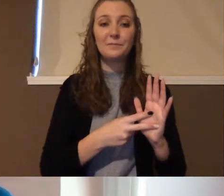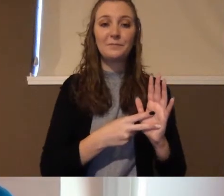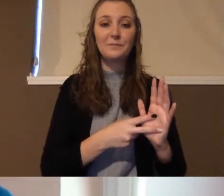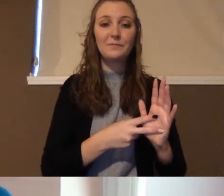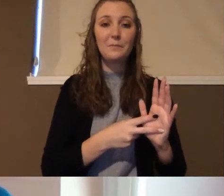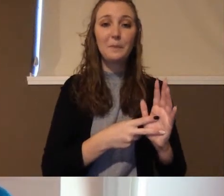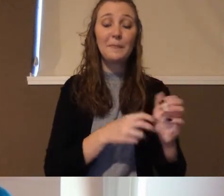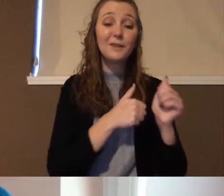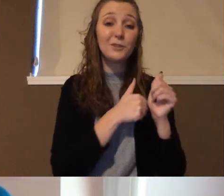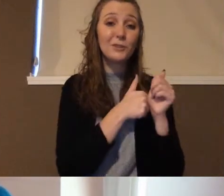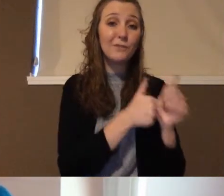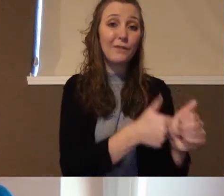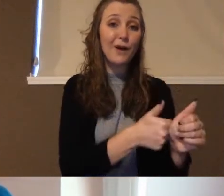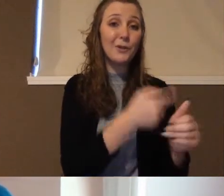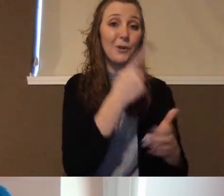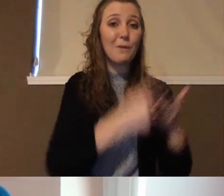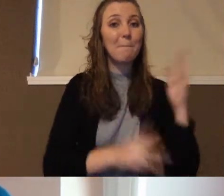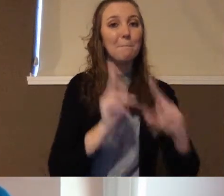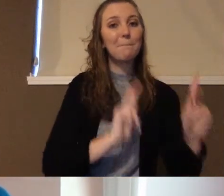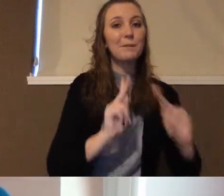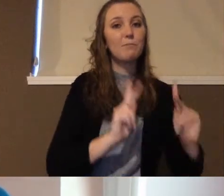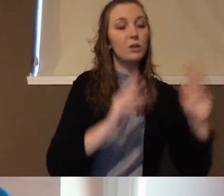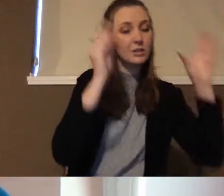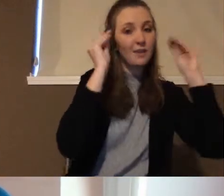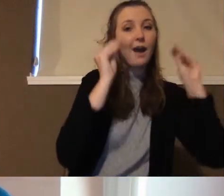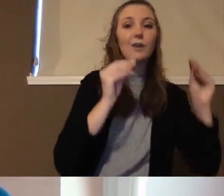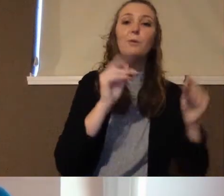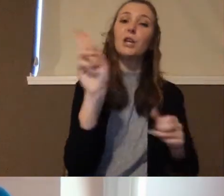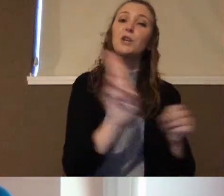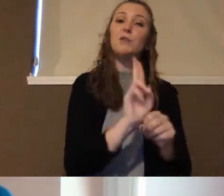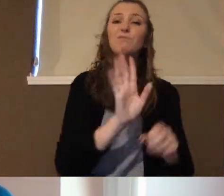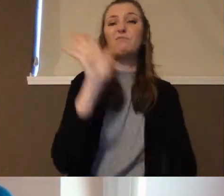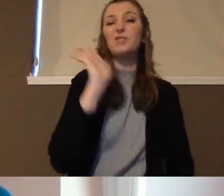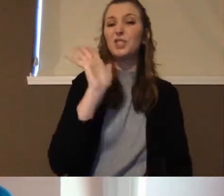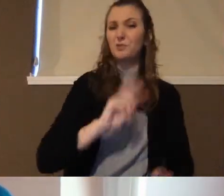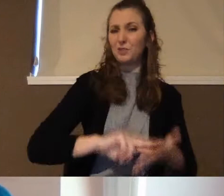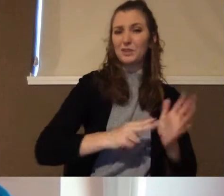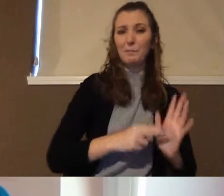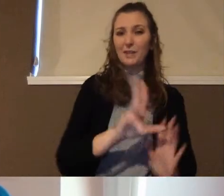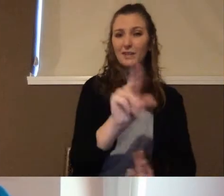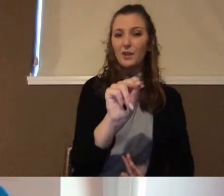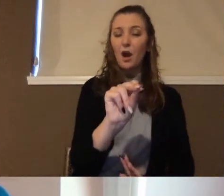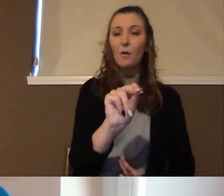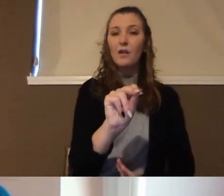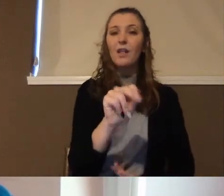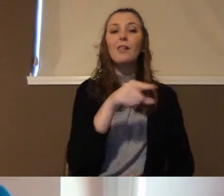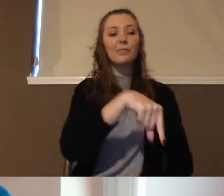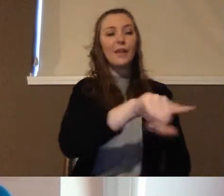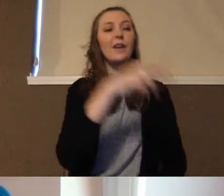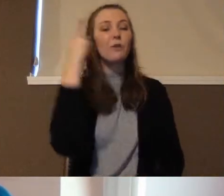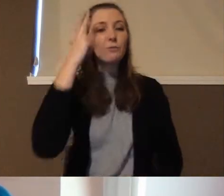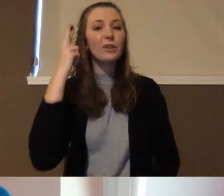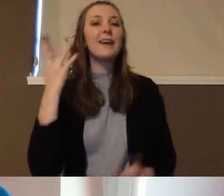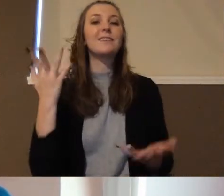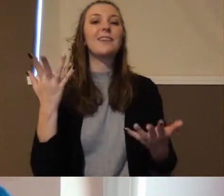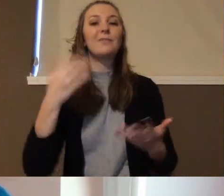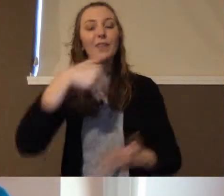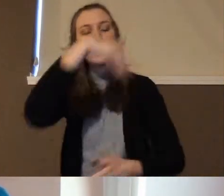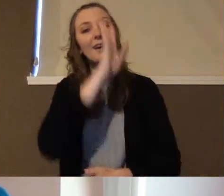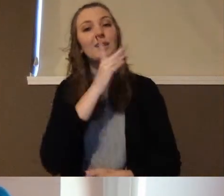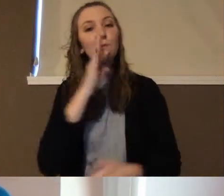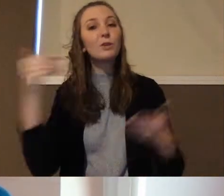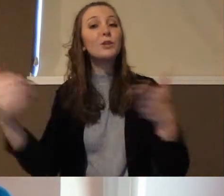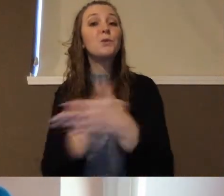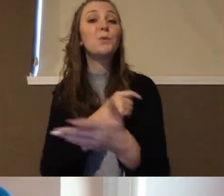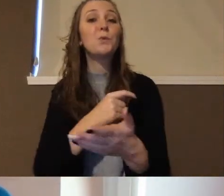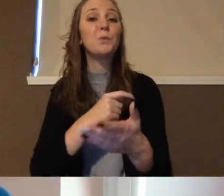to mean. God had spoken a new word to these rabbis, and the word they heard was